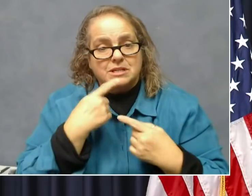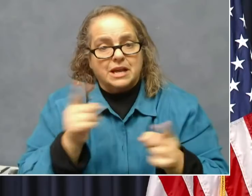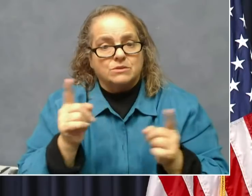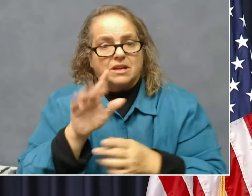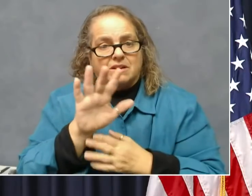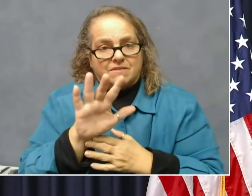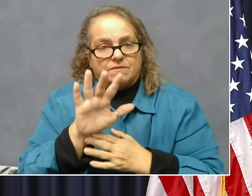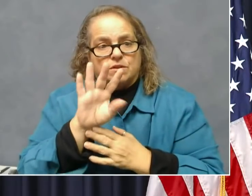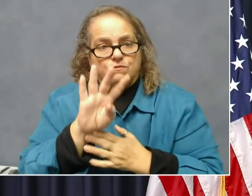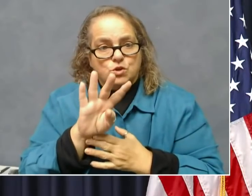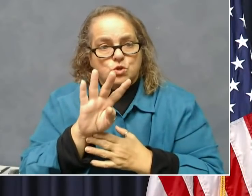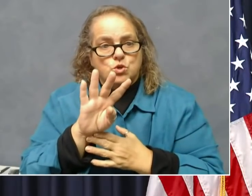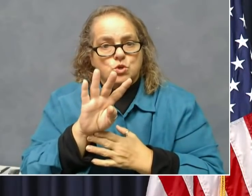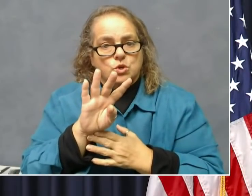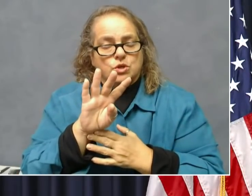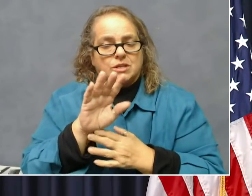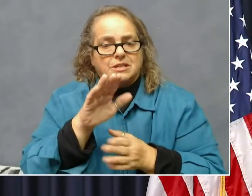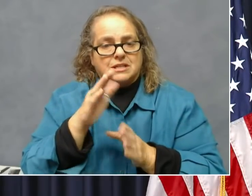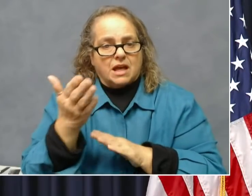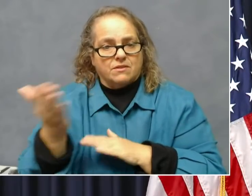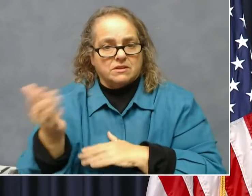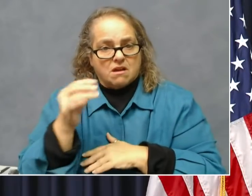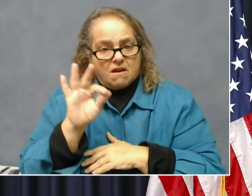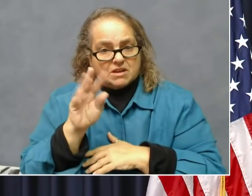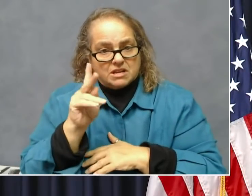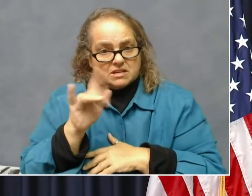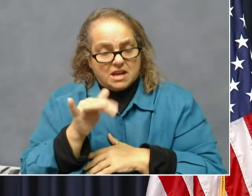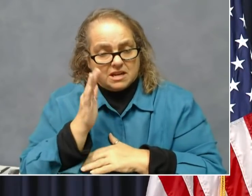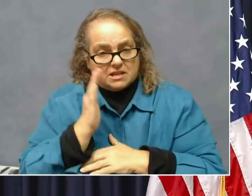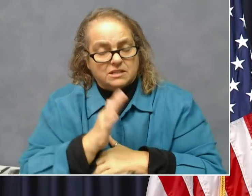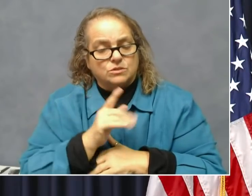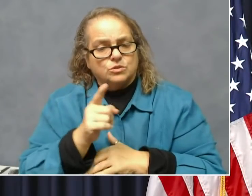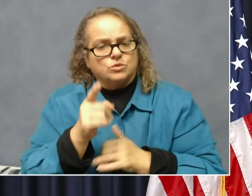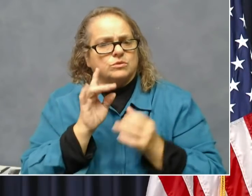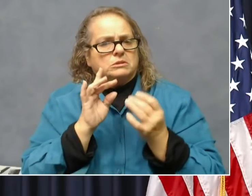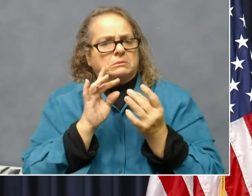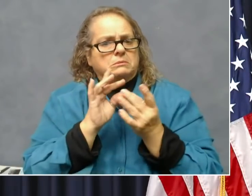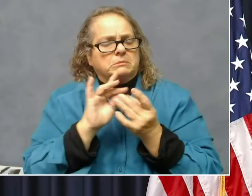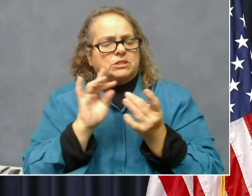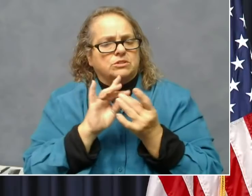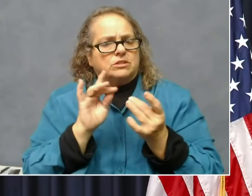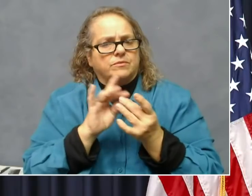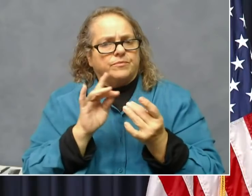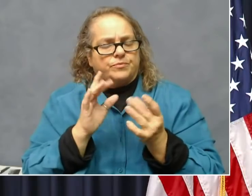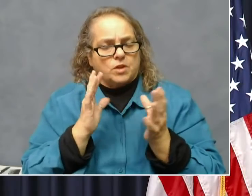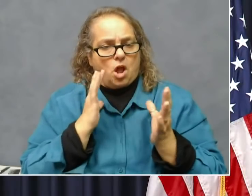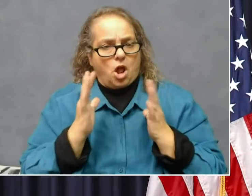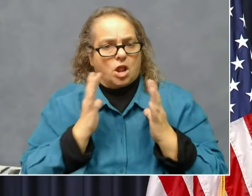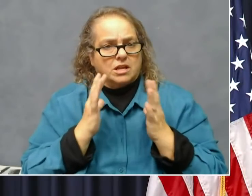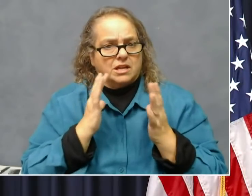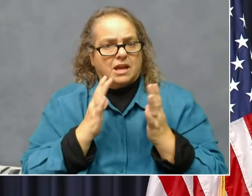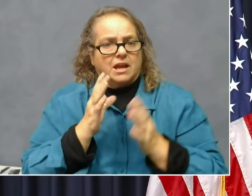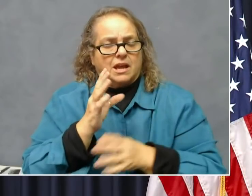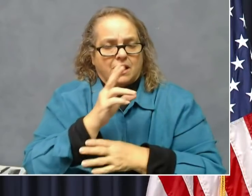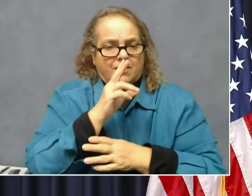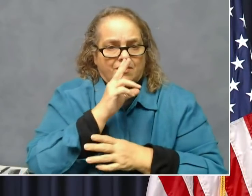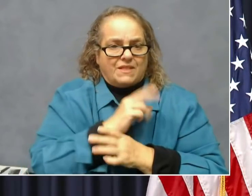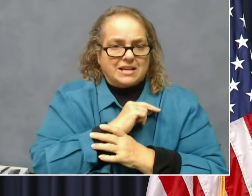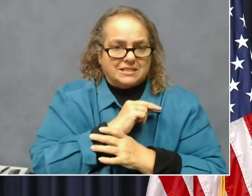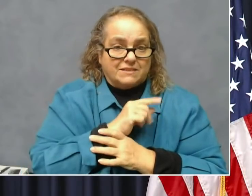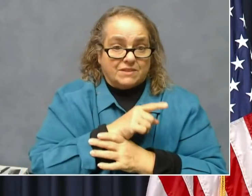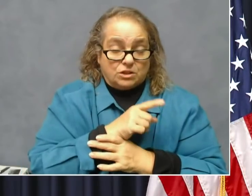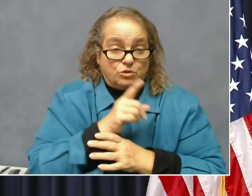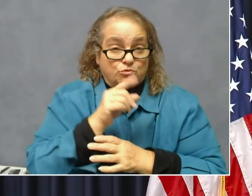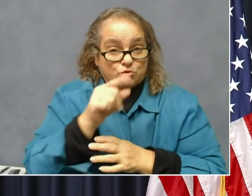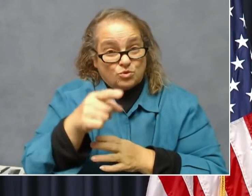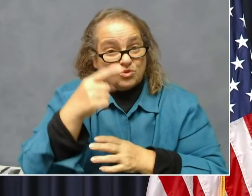deaths of Kentuckians, and you mentioned the holiday around Thanksgiving. Do you believe that that was